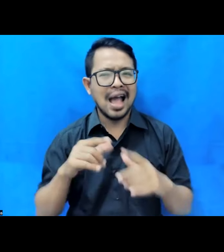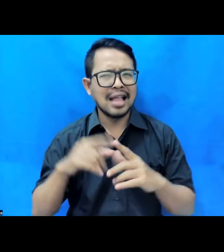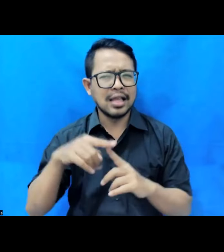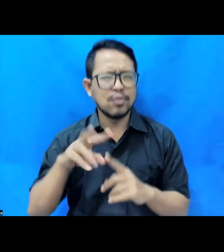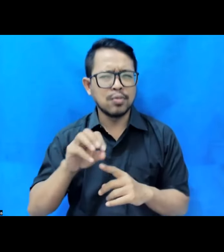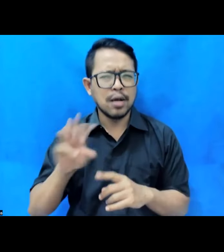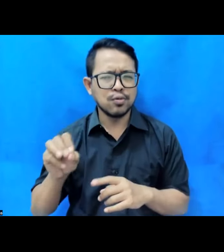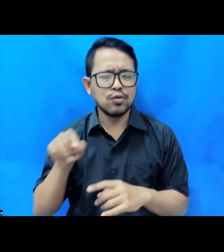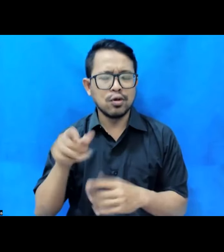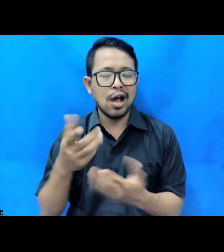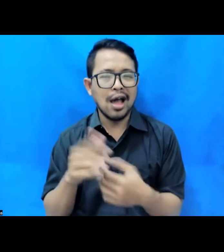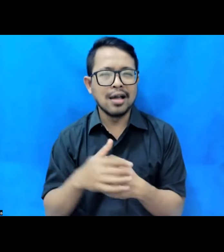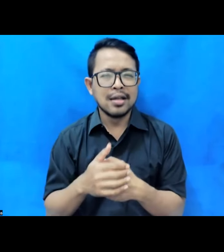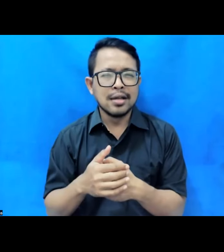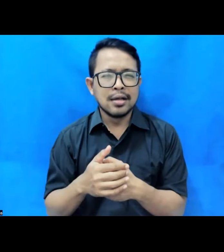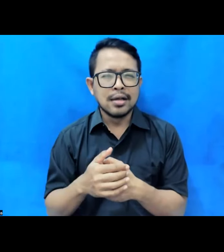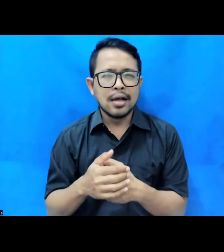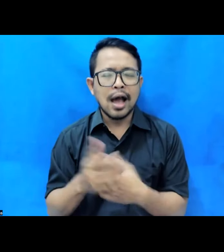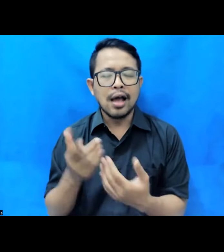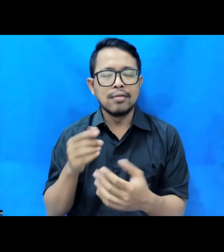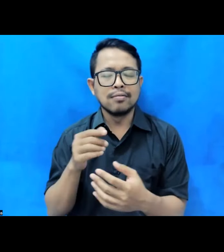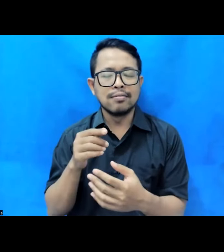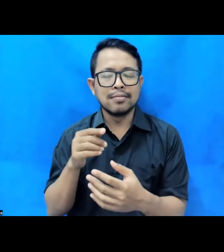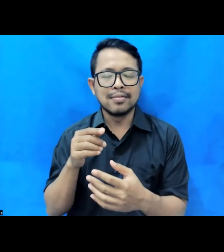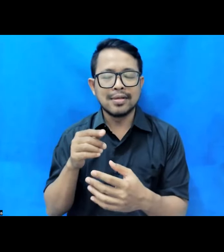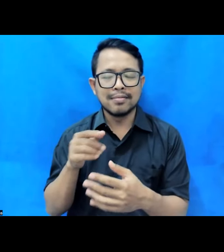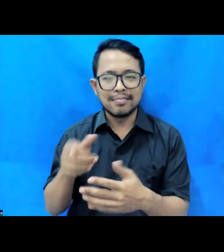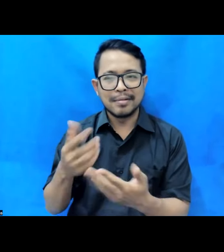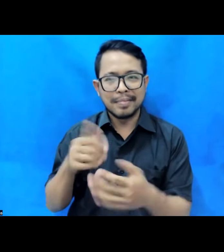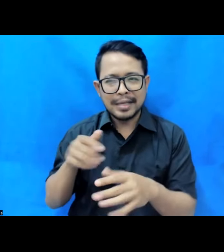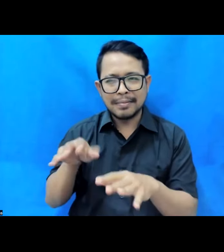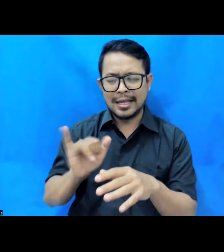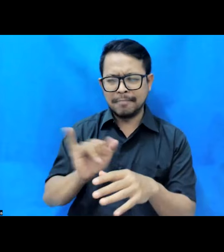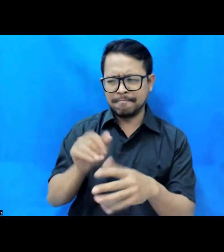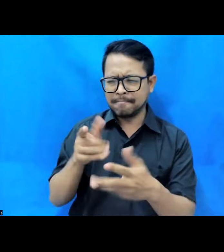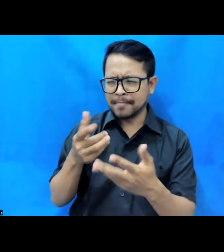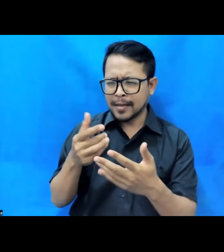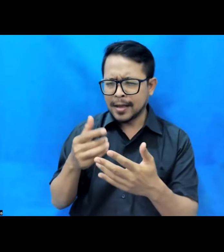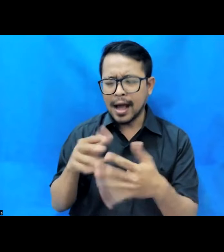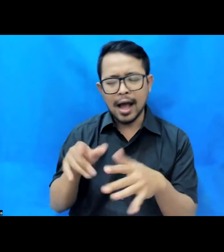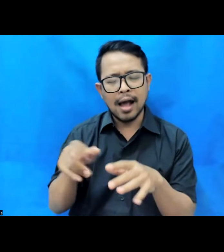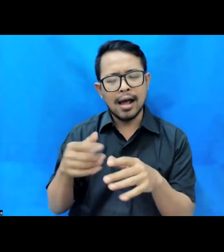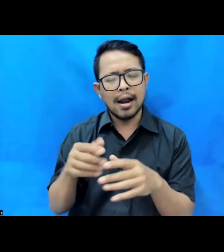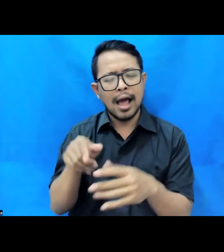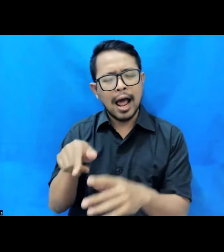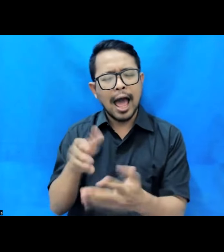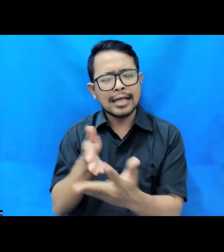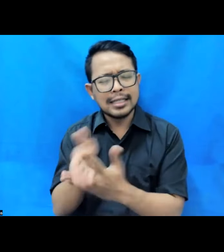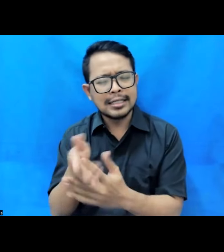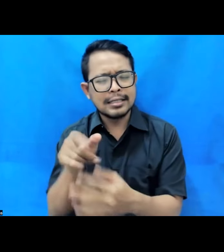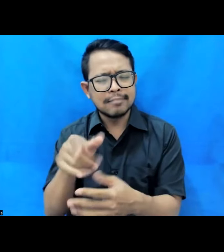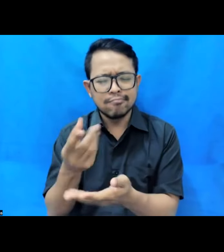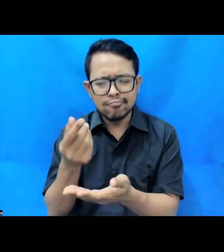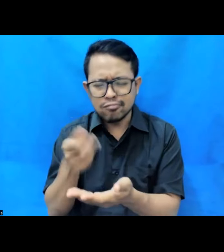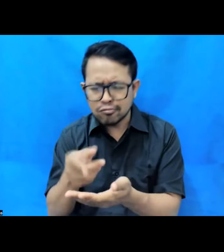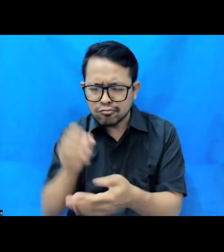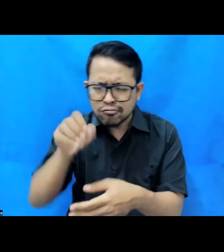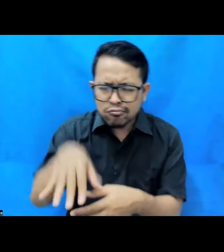access to AT and its services, generating evidence of what works. We take a holistic